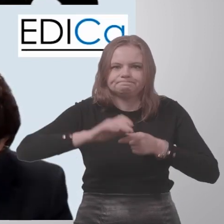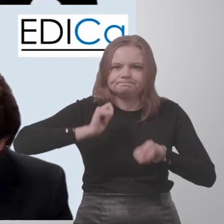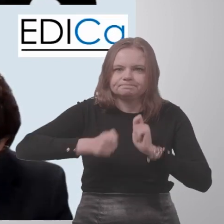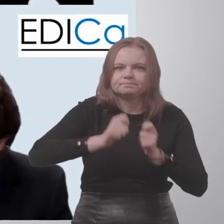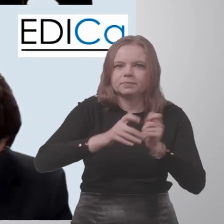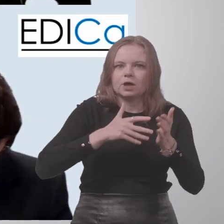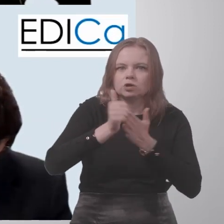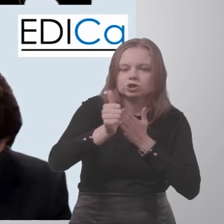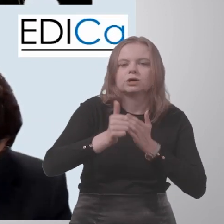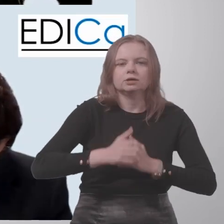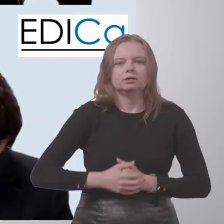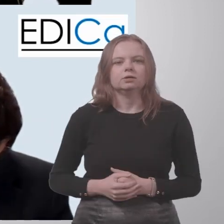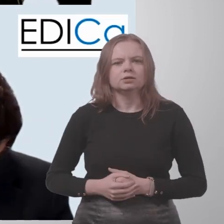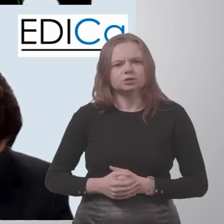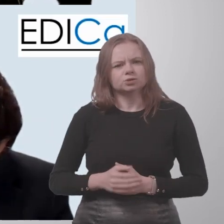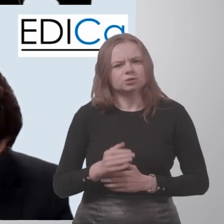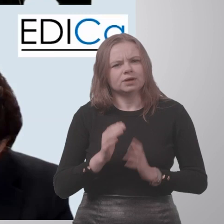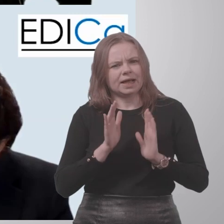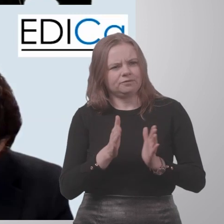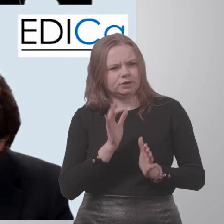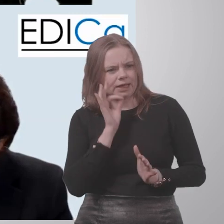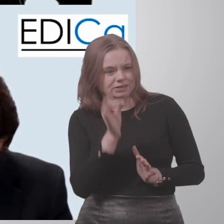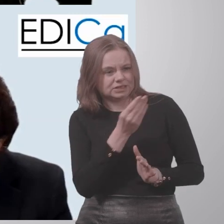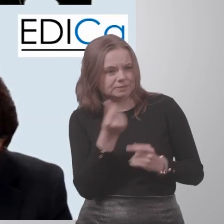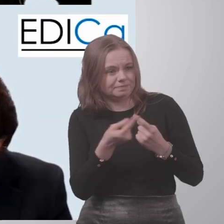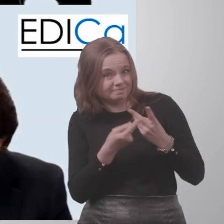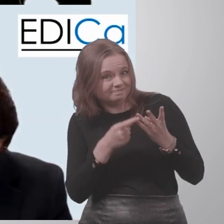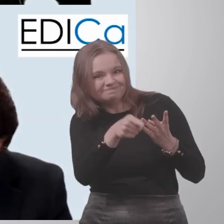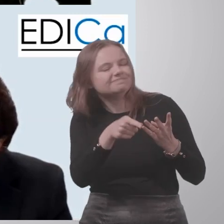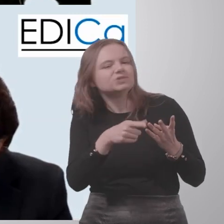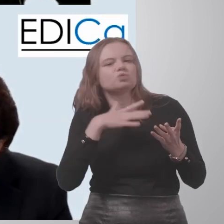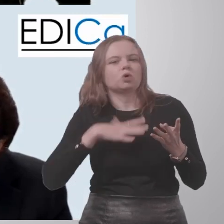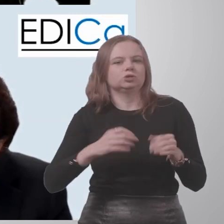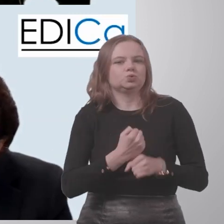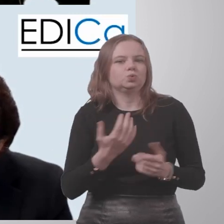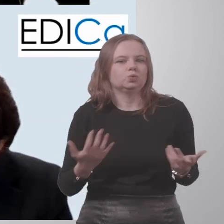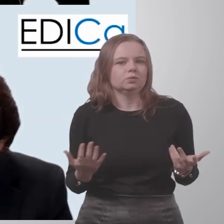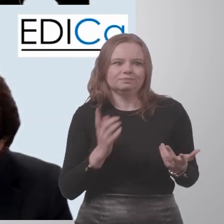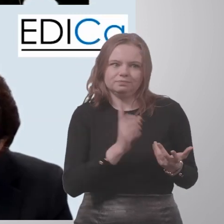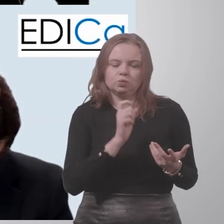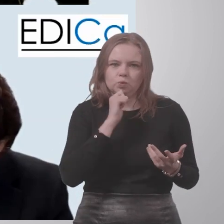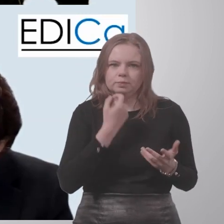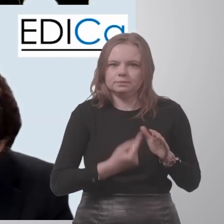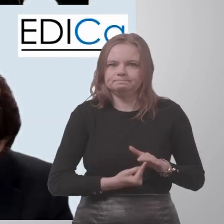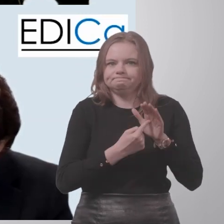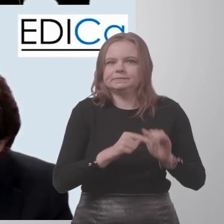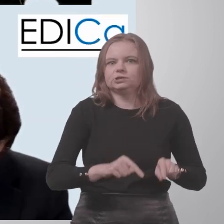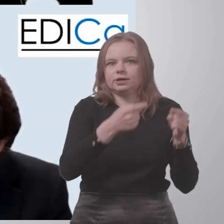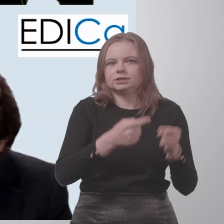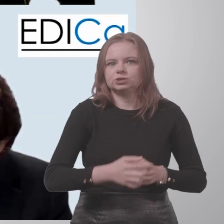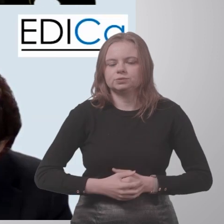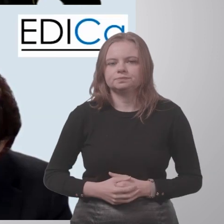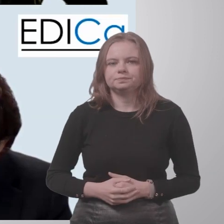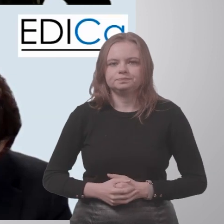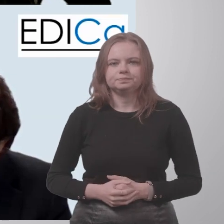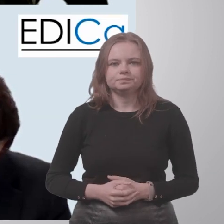do. And I think that's going to be one of the main challenges, is convincing people to make the kind of changes.